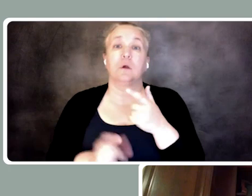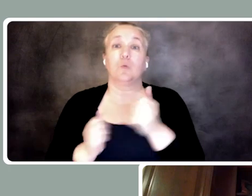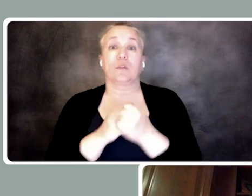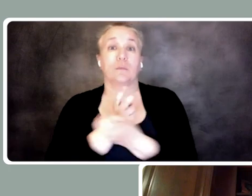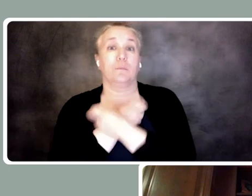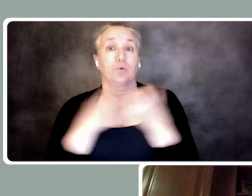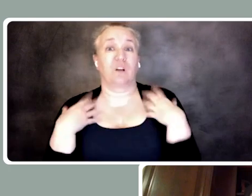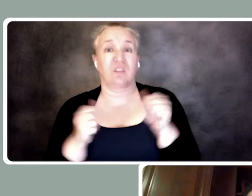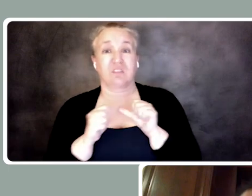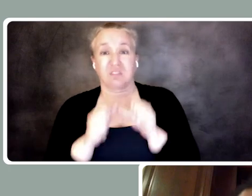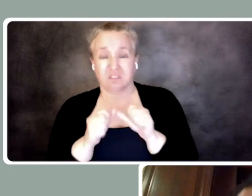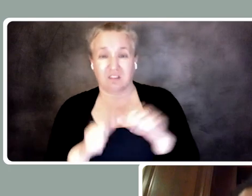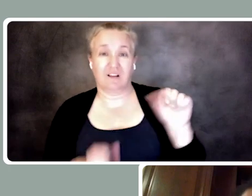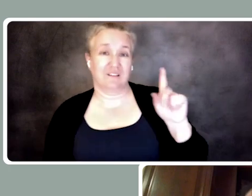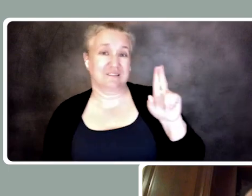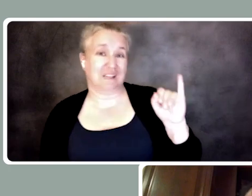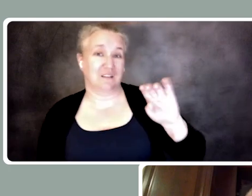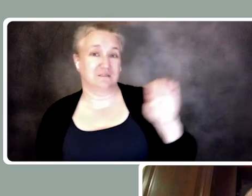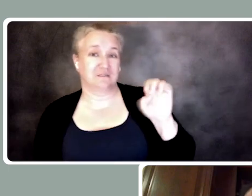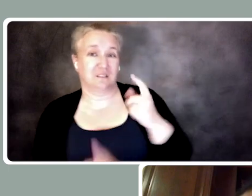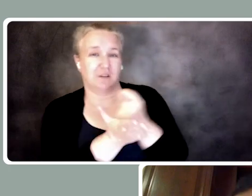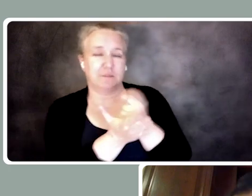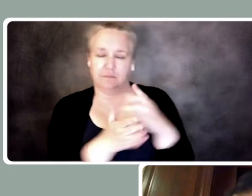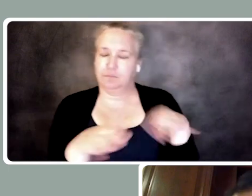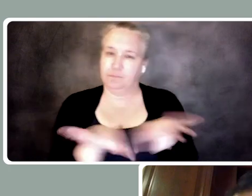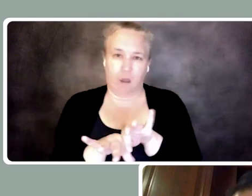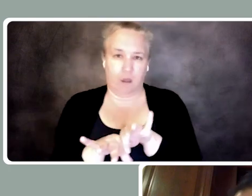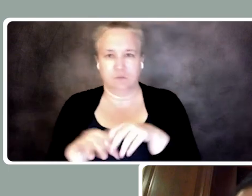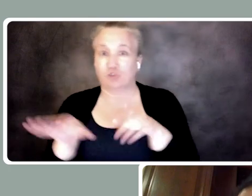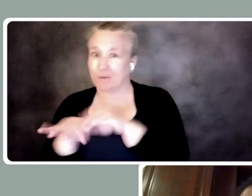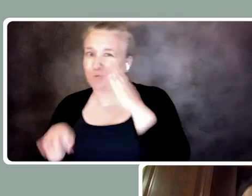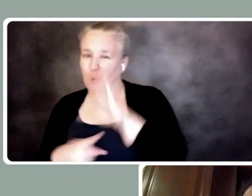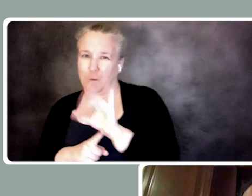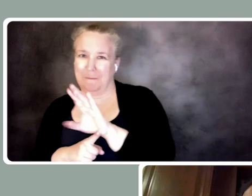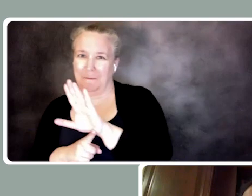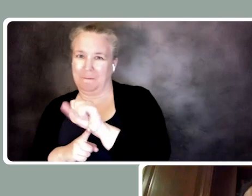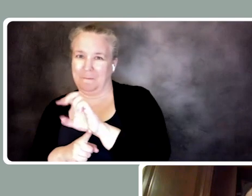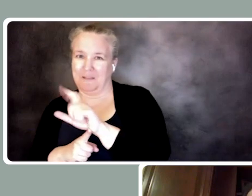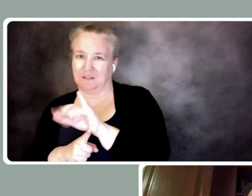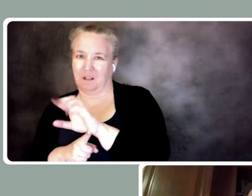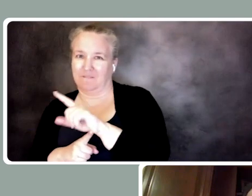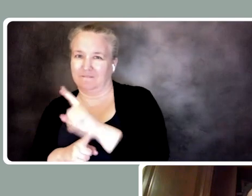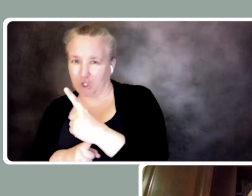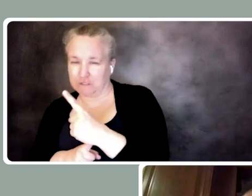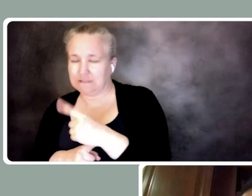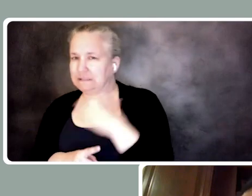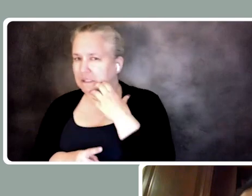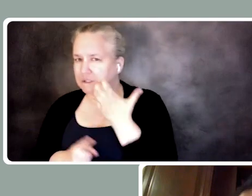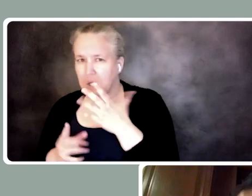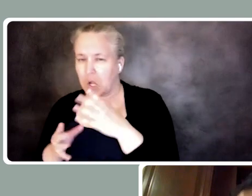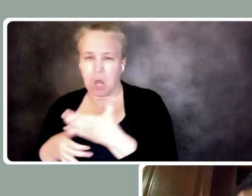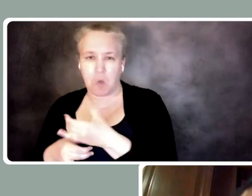during anti-estrogen therapy is very important. So getting a baseline bone density is important. We in our practice do recommend taking